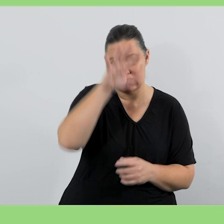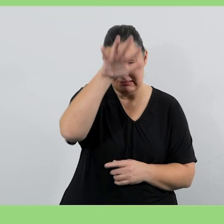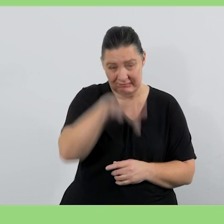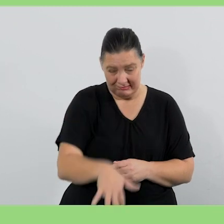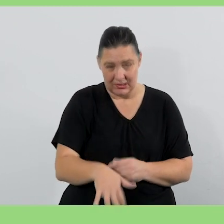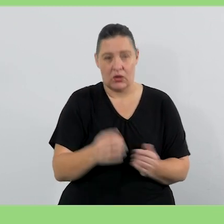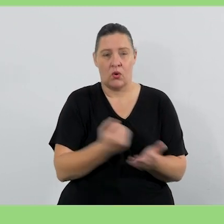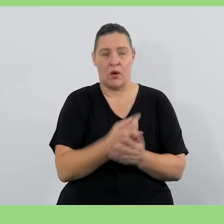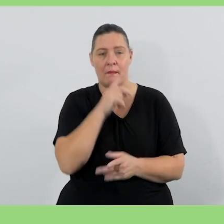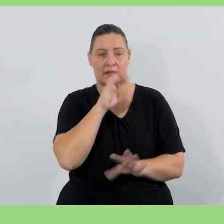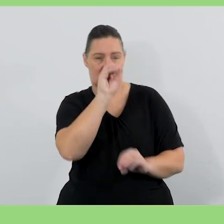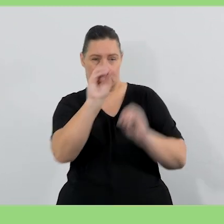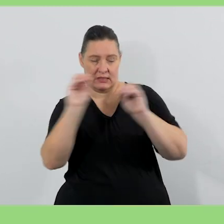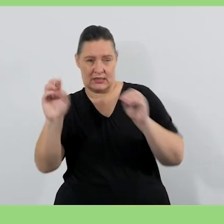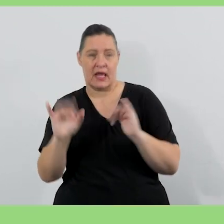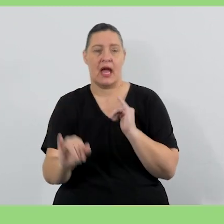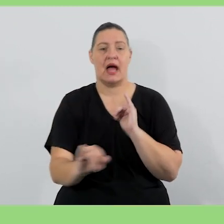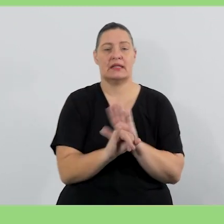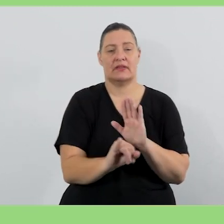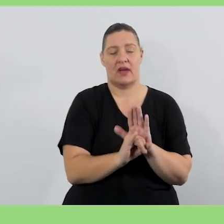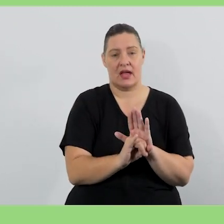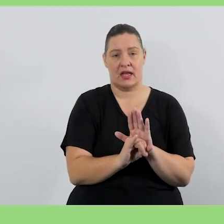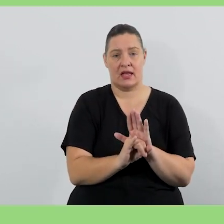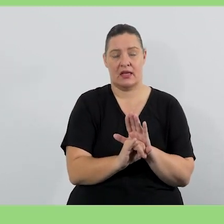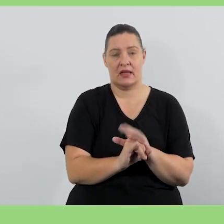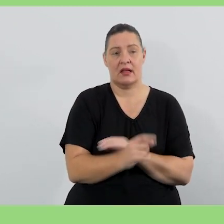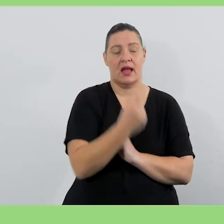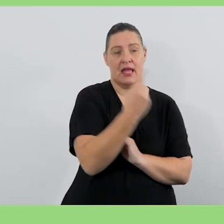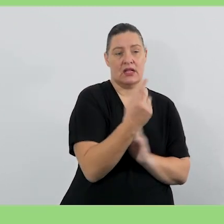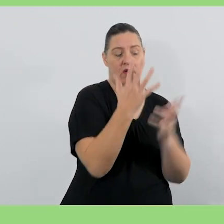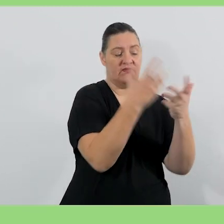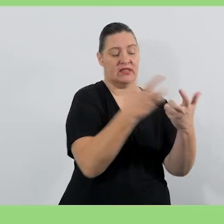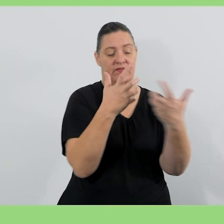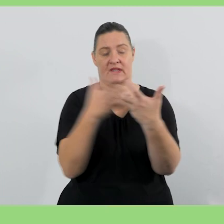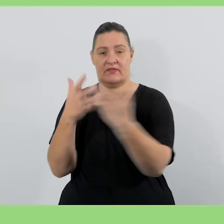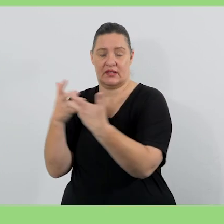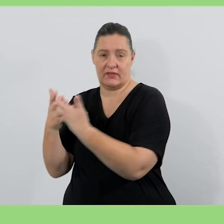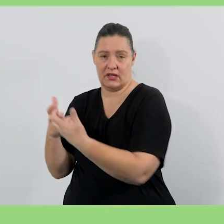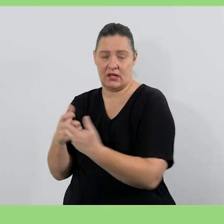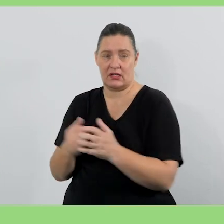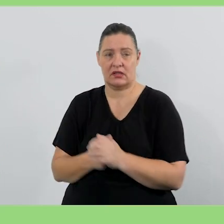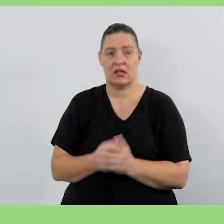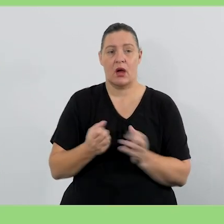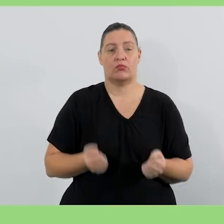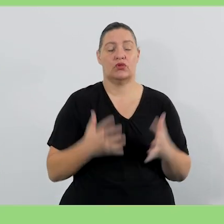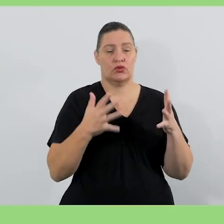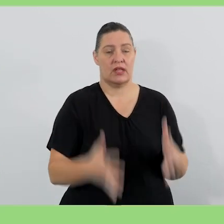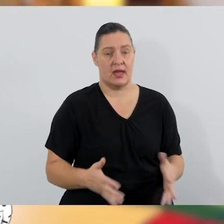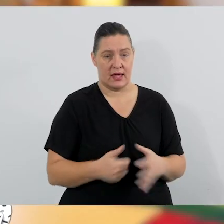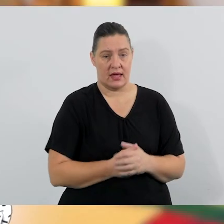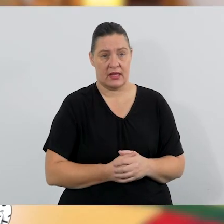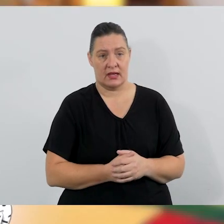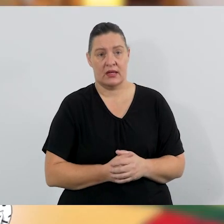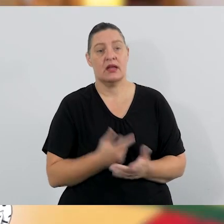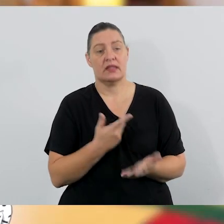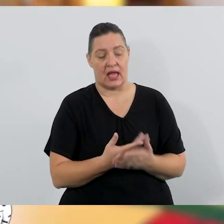So from this list, you need to be able to identify one organism that's going to fit into the box. So we said producers